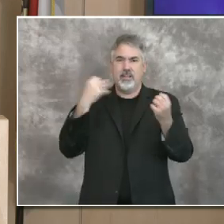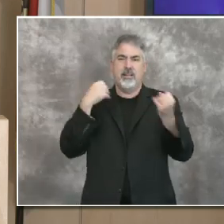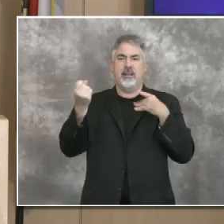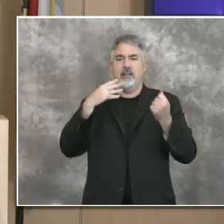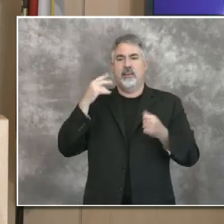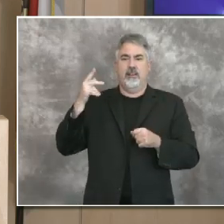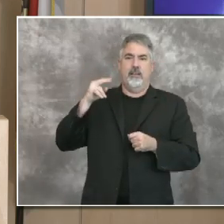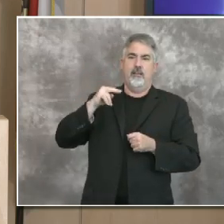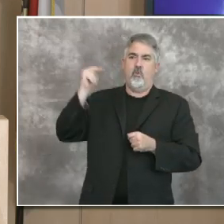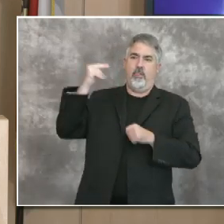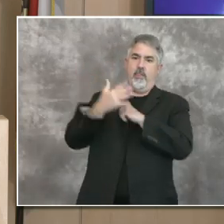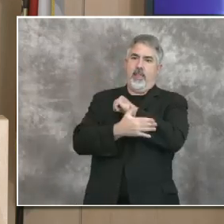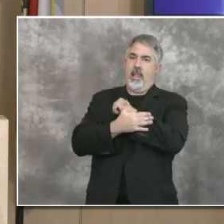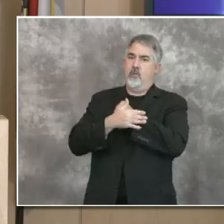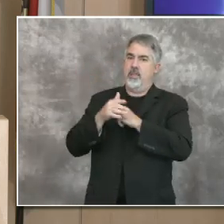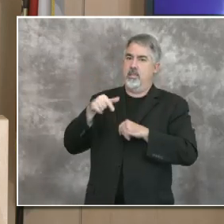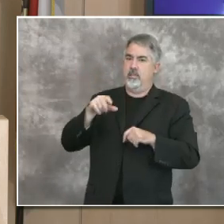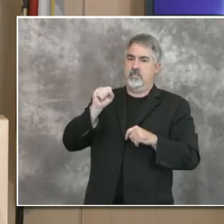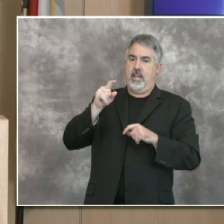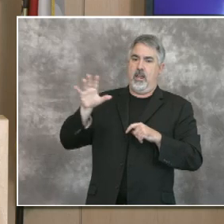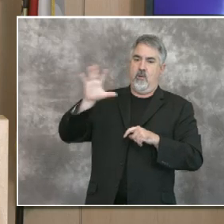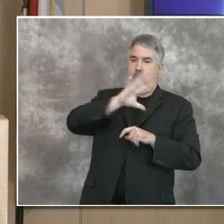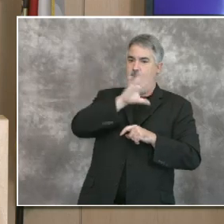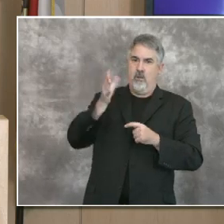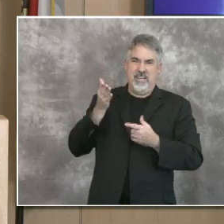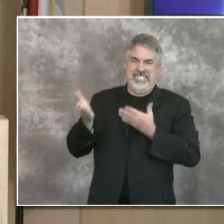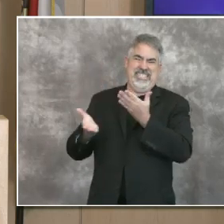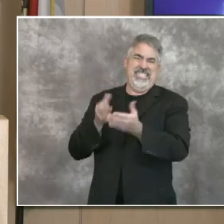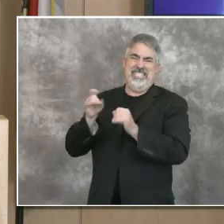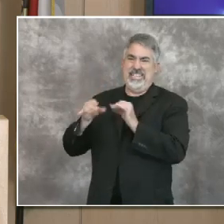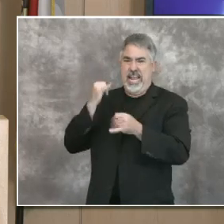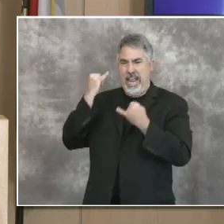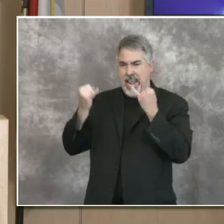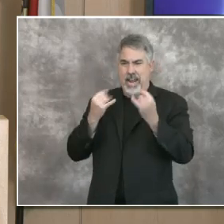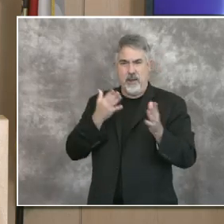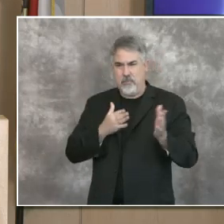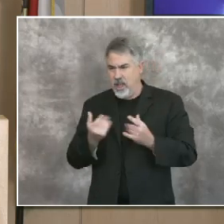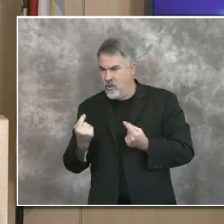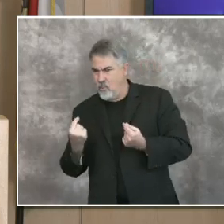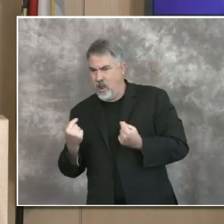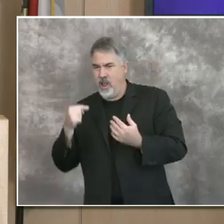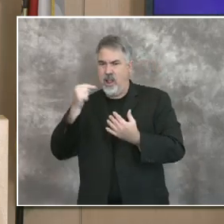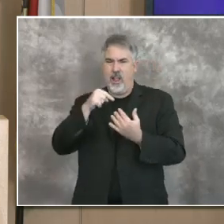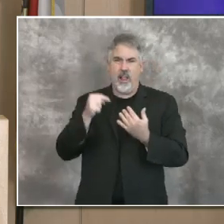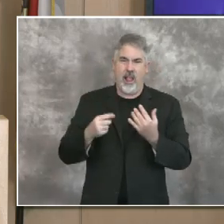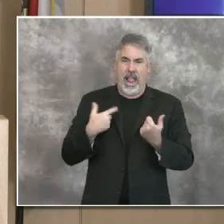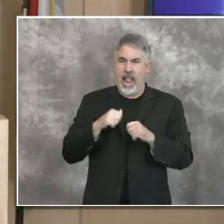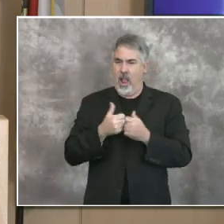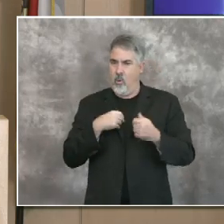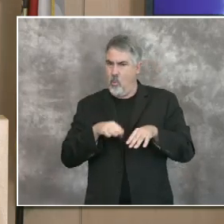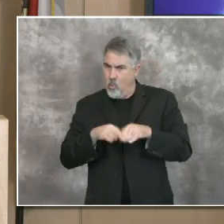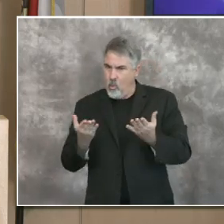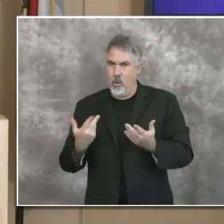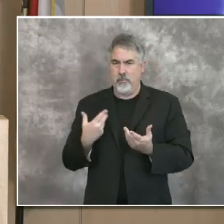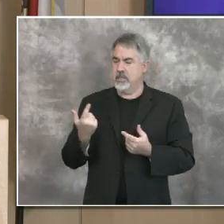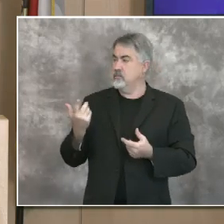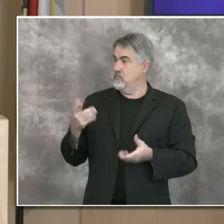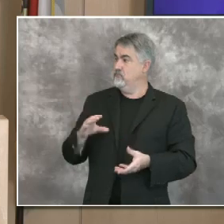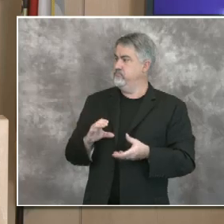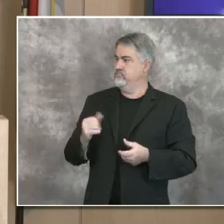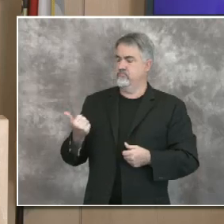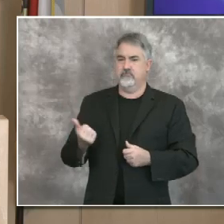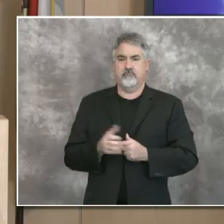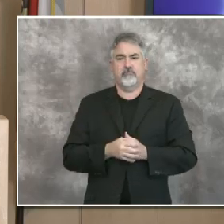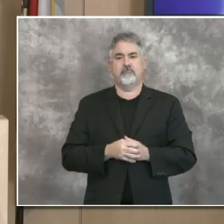really appreciate the information that they provided. We're going to copy this and make it available as we begin to put plans together in San